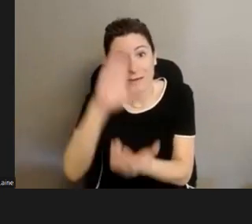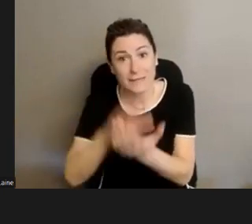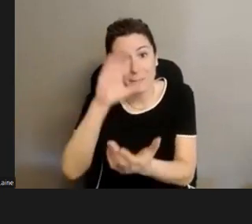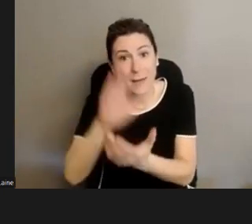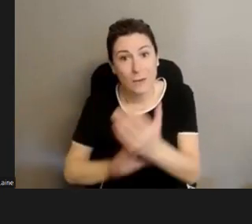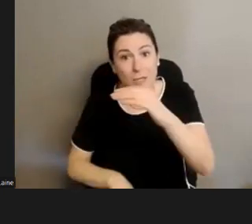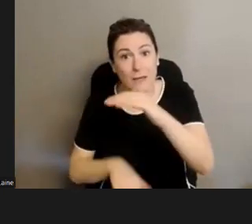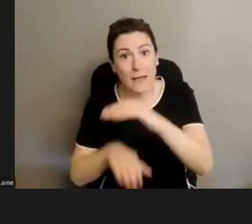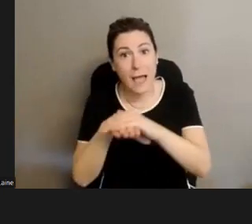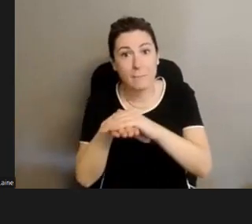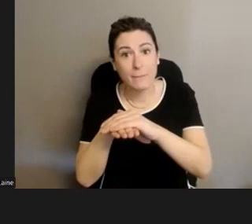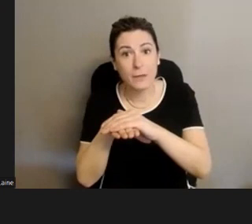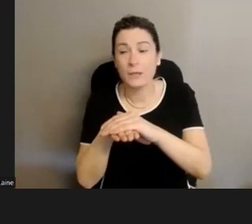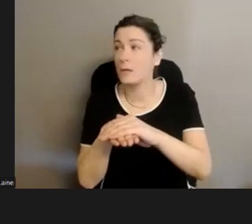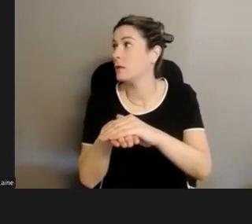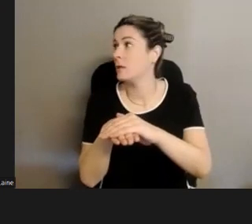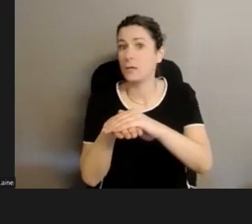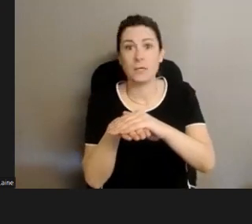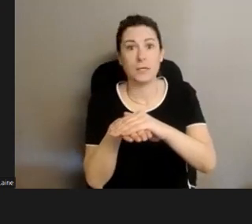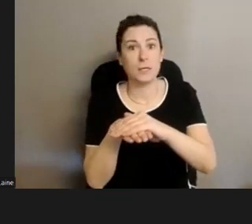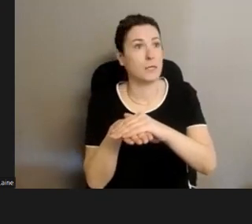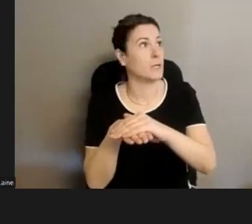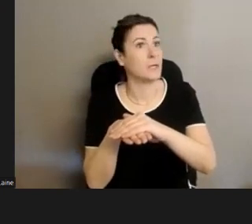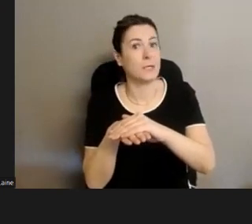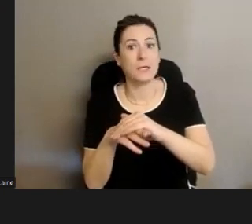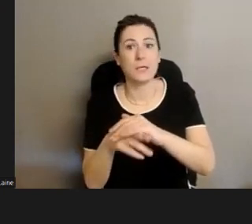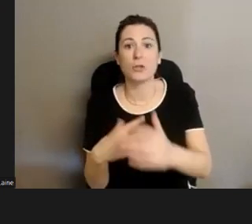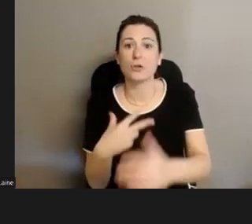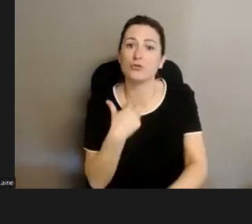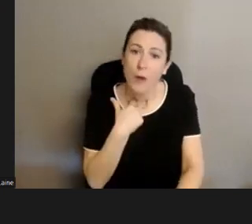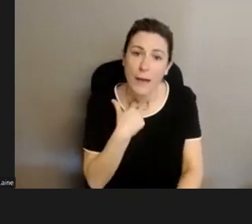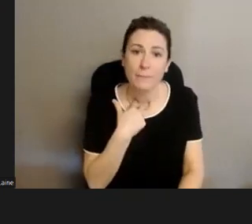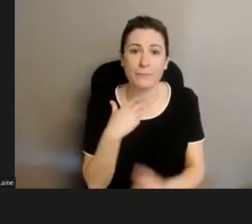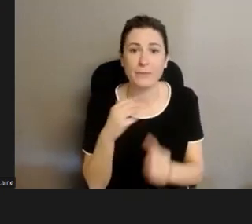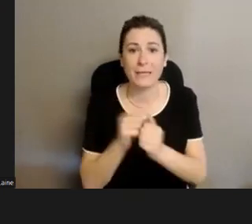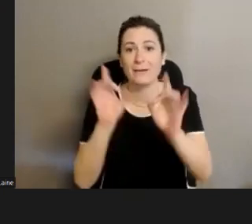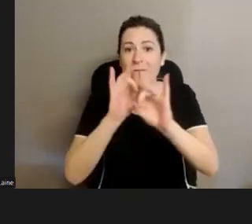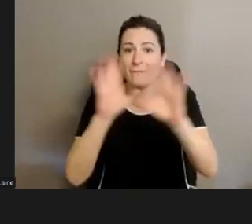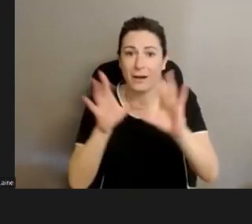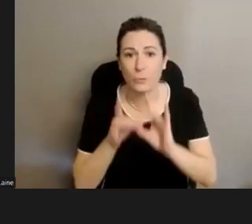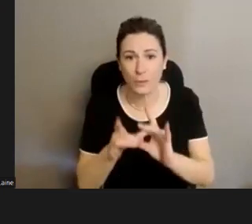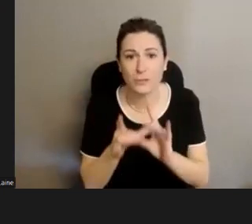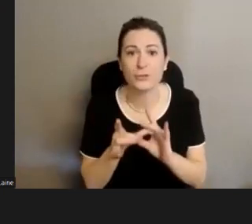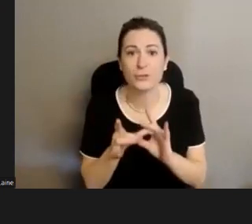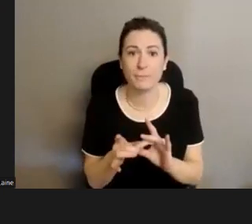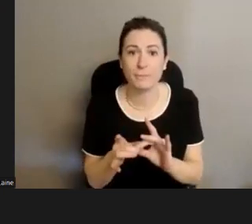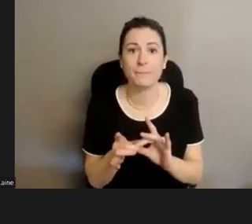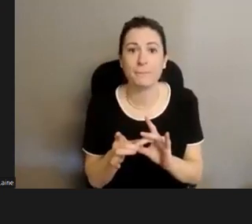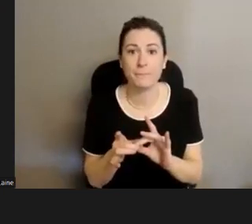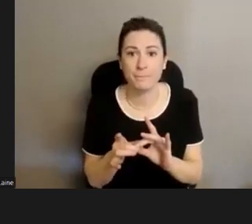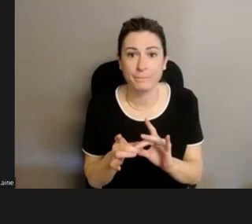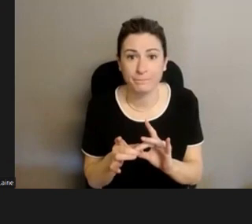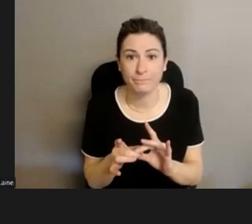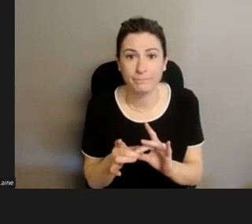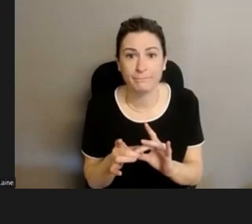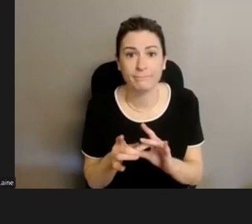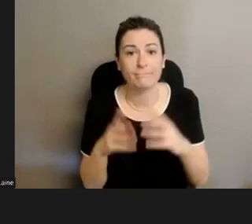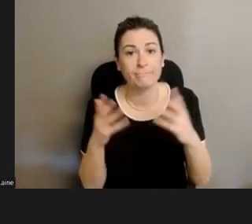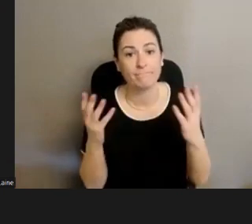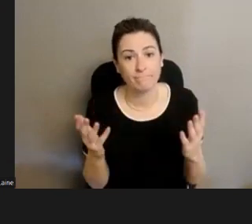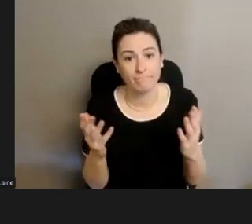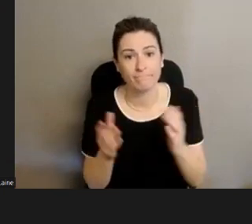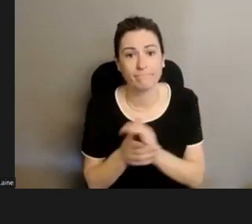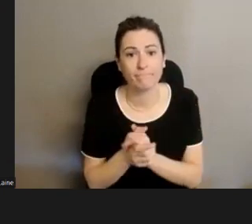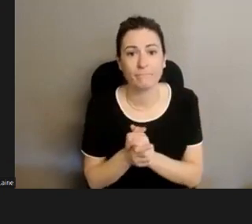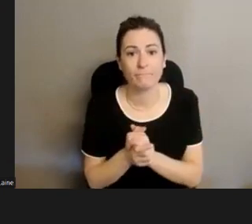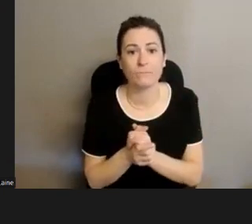find themselves trapped in these extremely dangerous situations. So for so many reasons, that